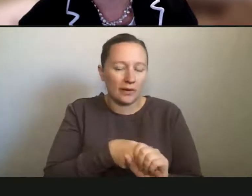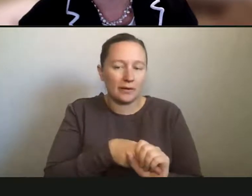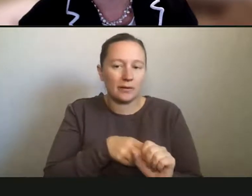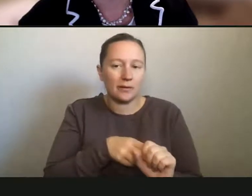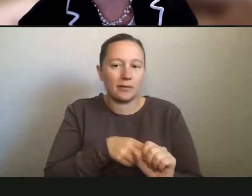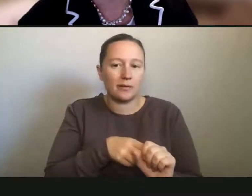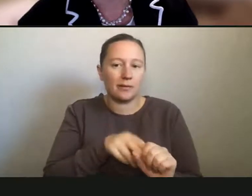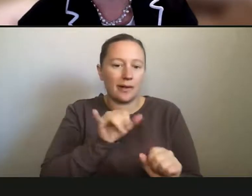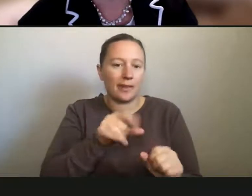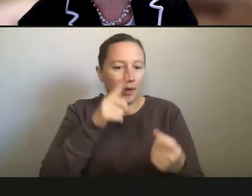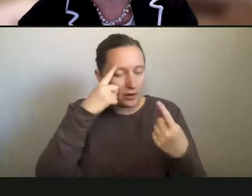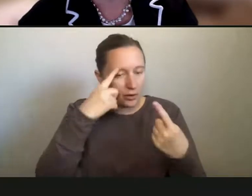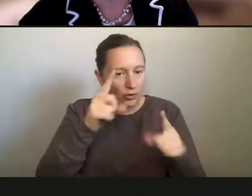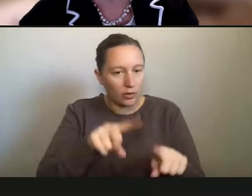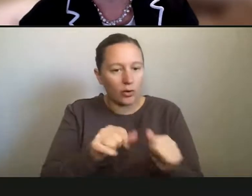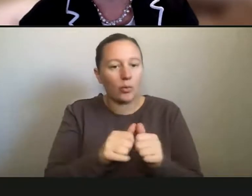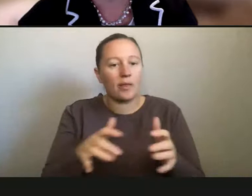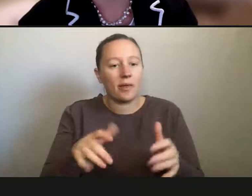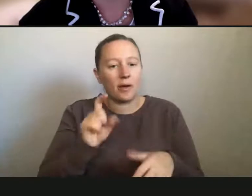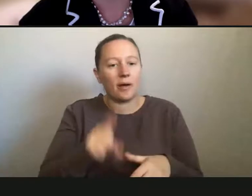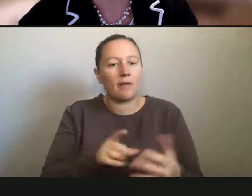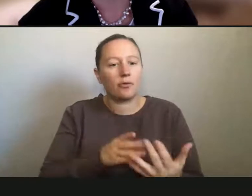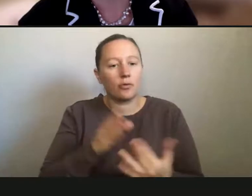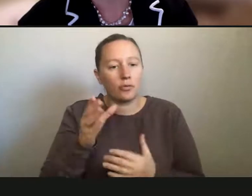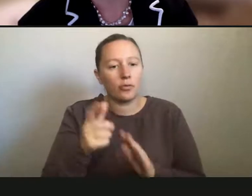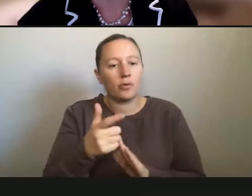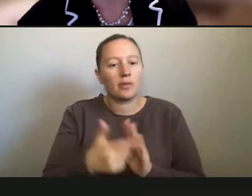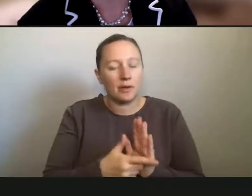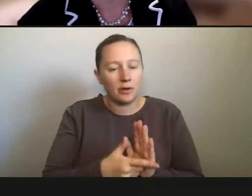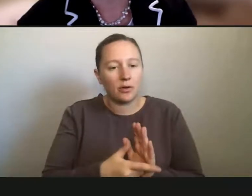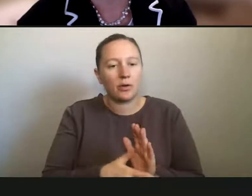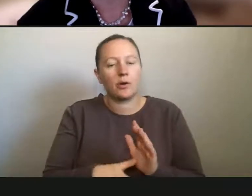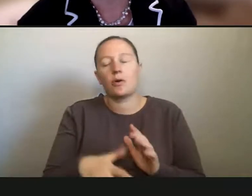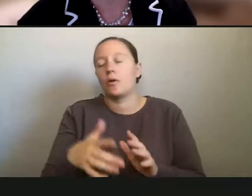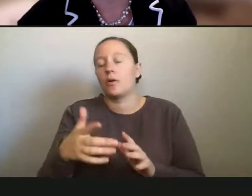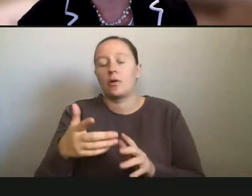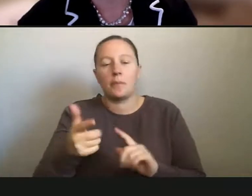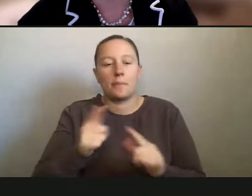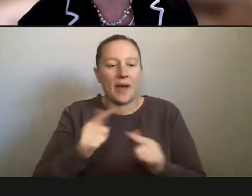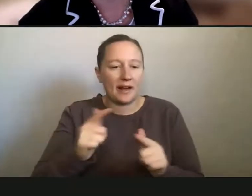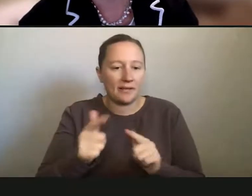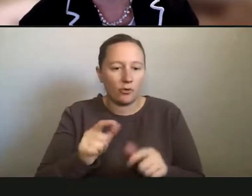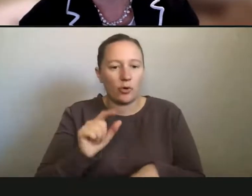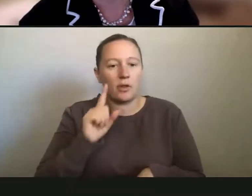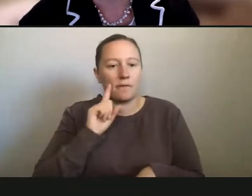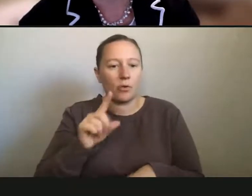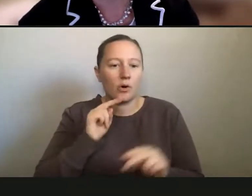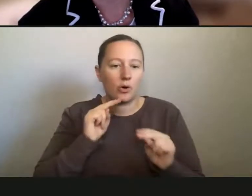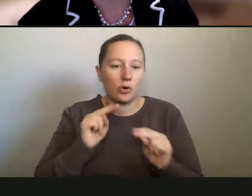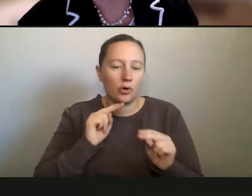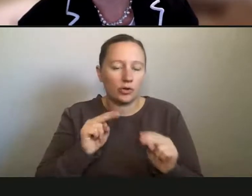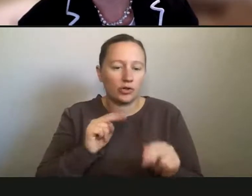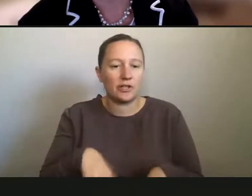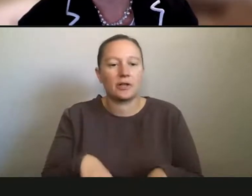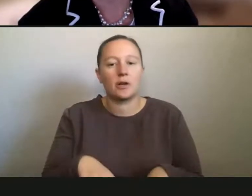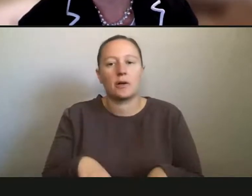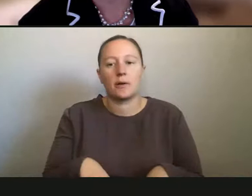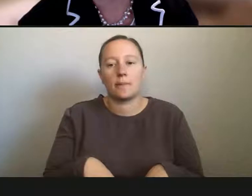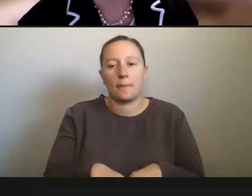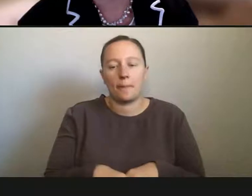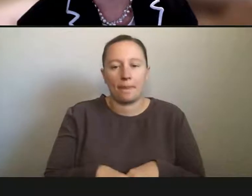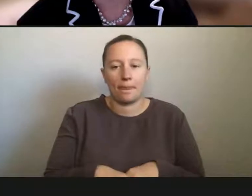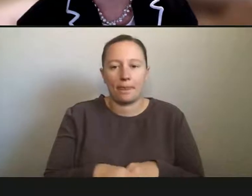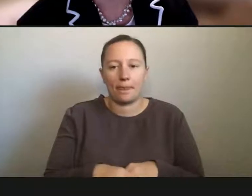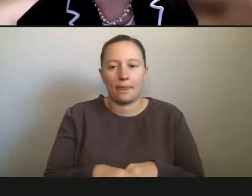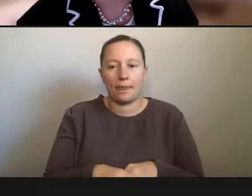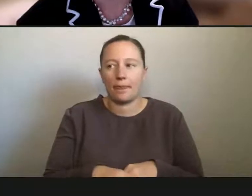these agreements without having to go through the legal wrangling of negotiating between the sites.